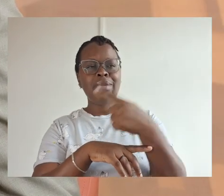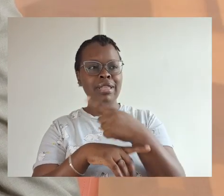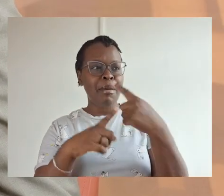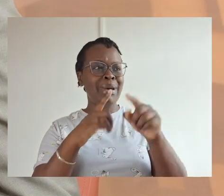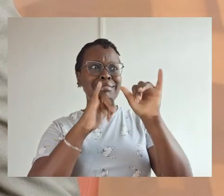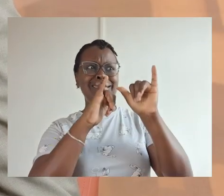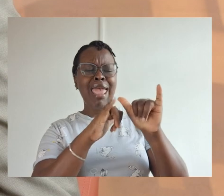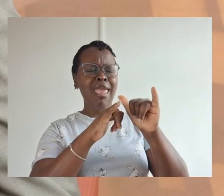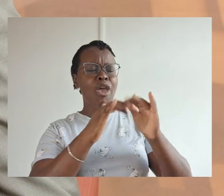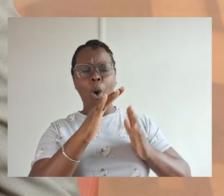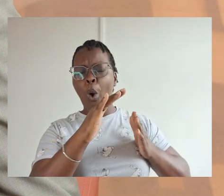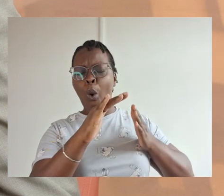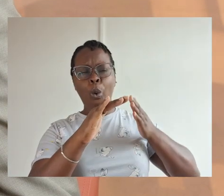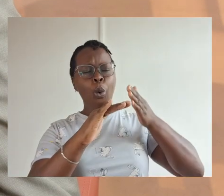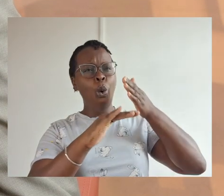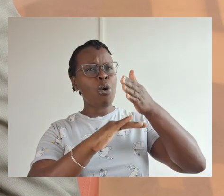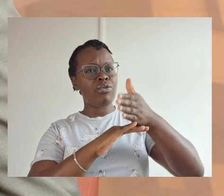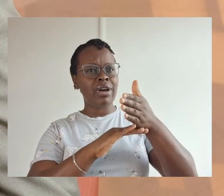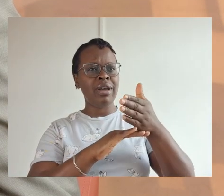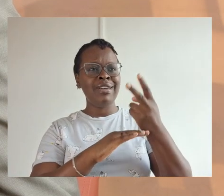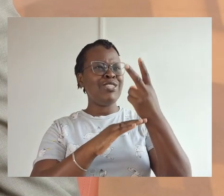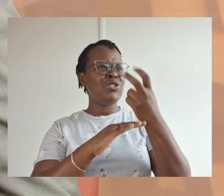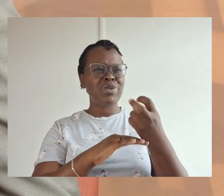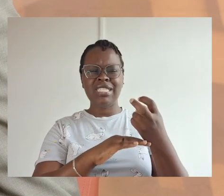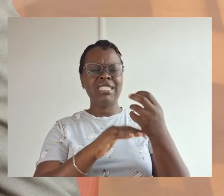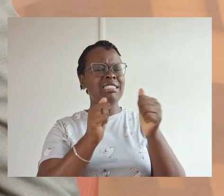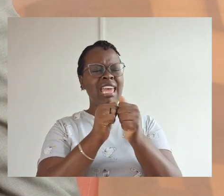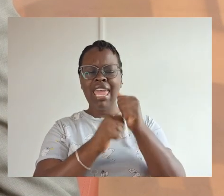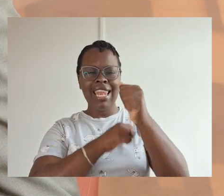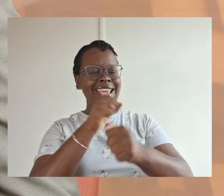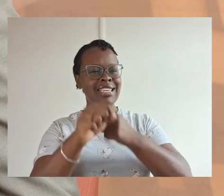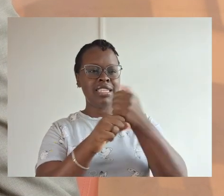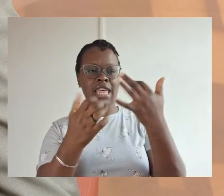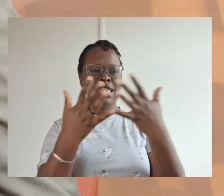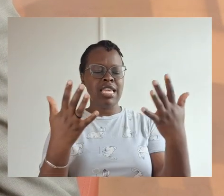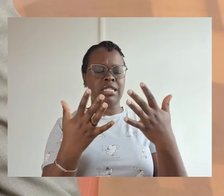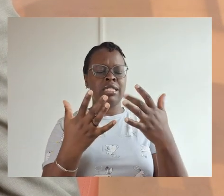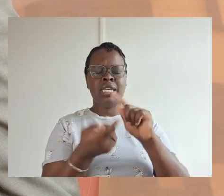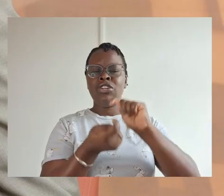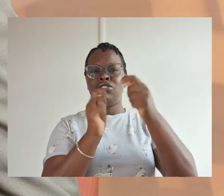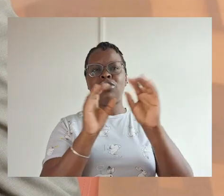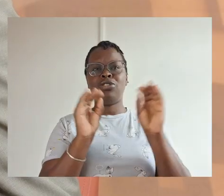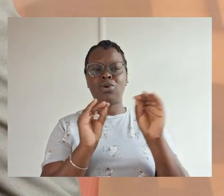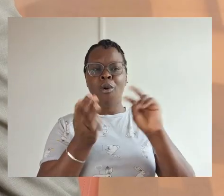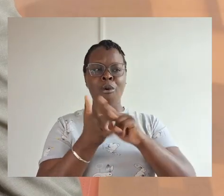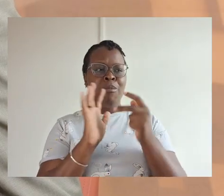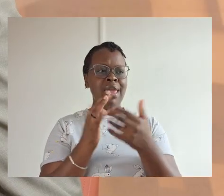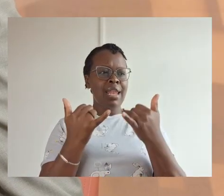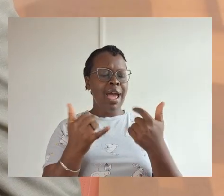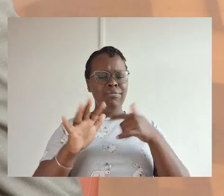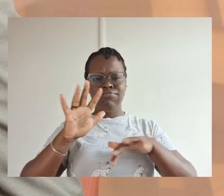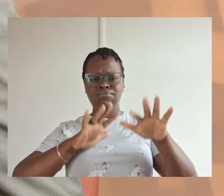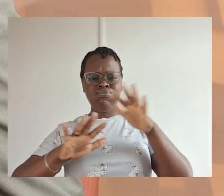peaceful. We're in 2025. Almost 40 years down the line, things haven't changed. They have found